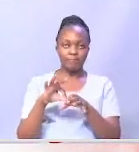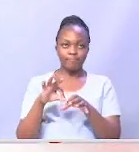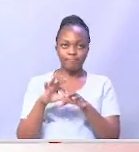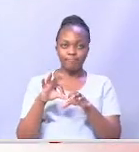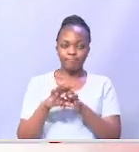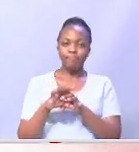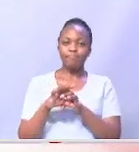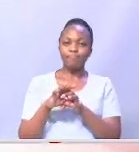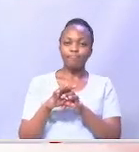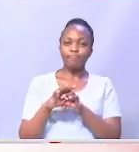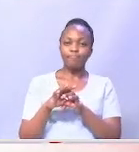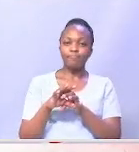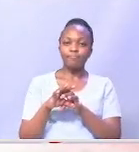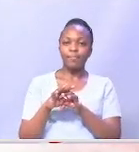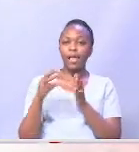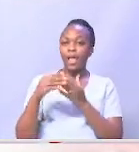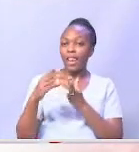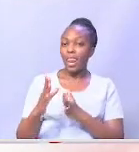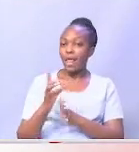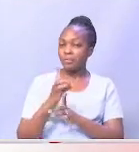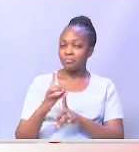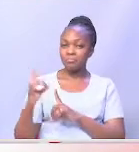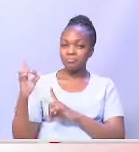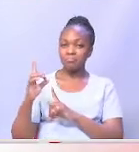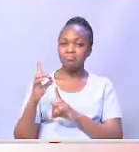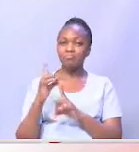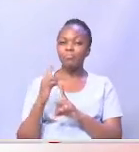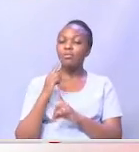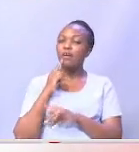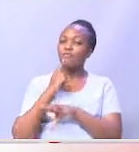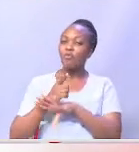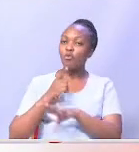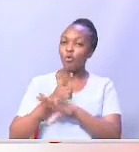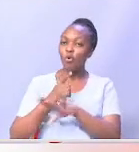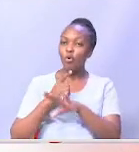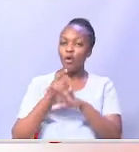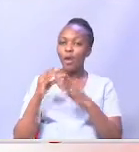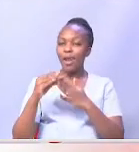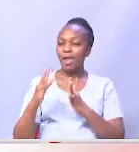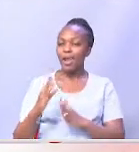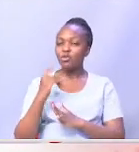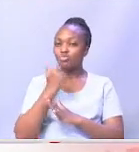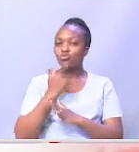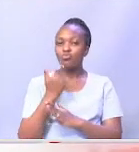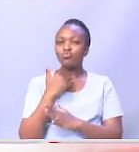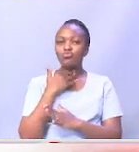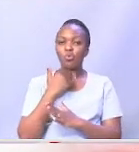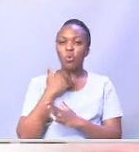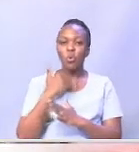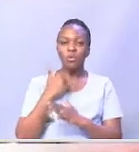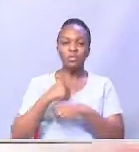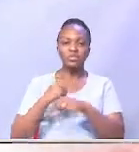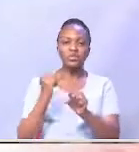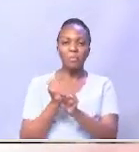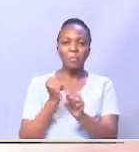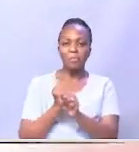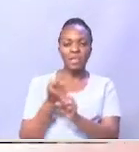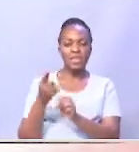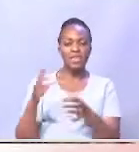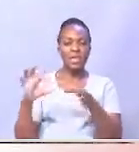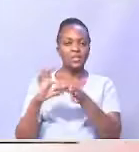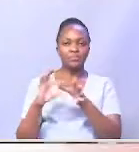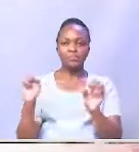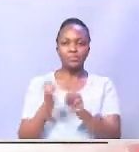Mutuku reports, the leaders have issued a stern warning to leaders planning to disrupt the Bukhungu meeting.